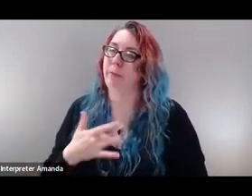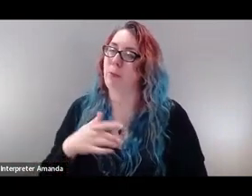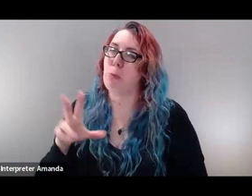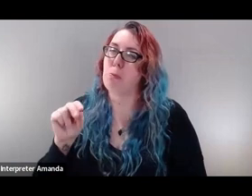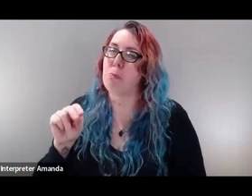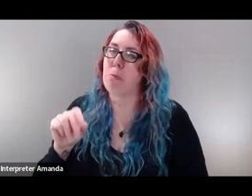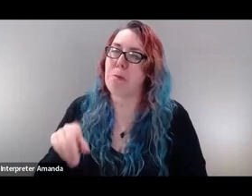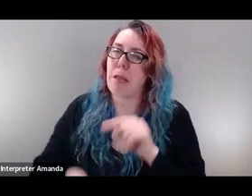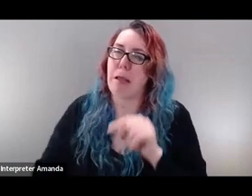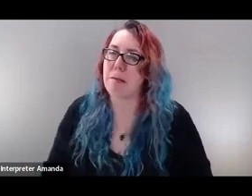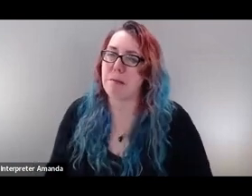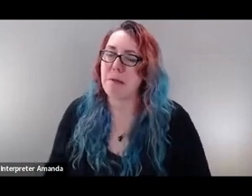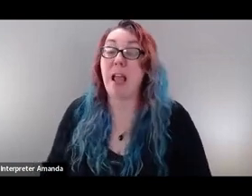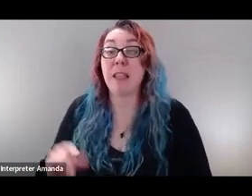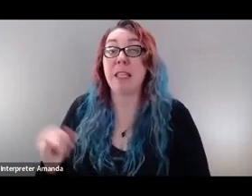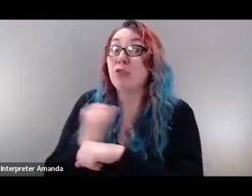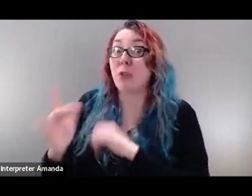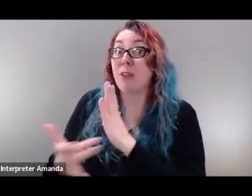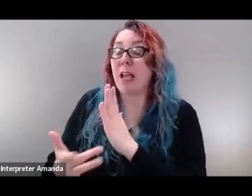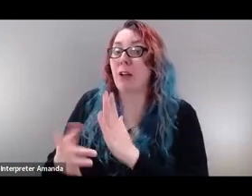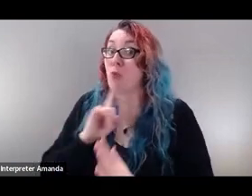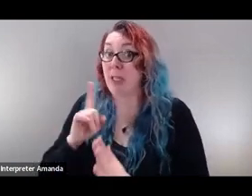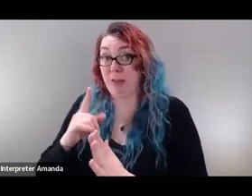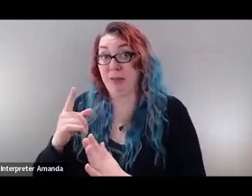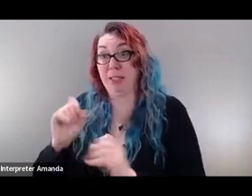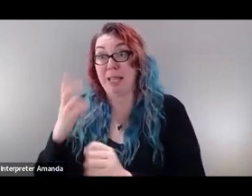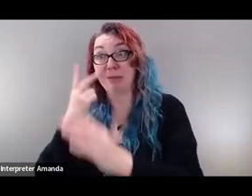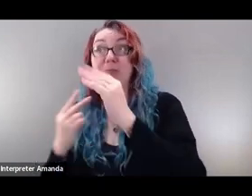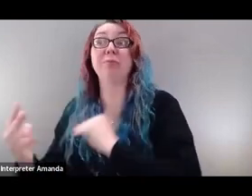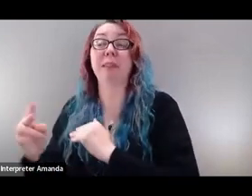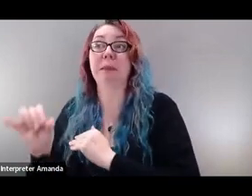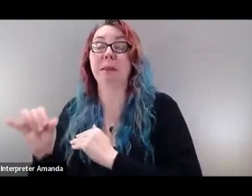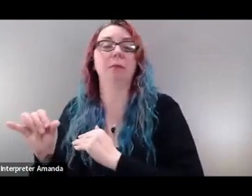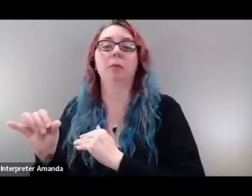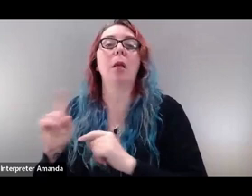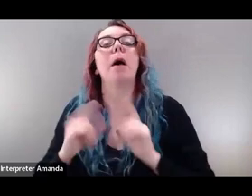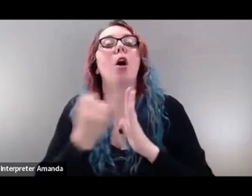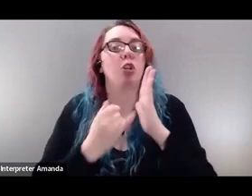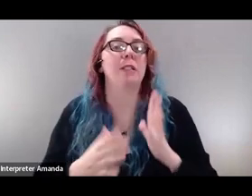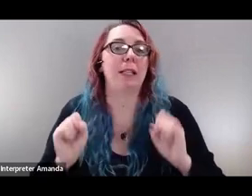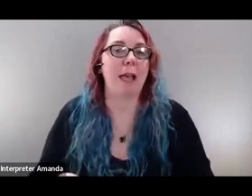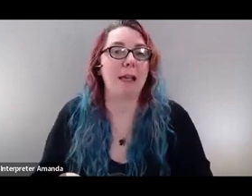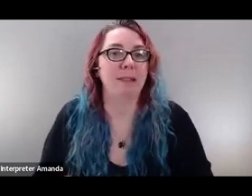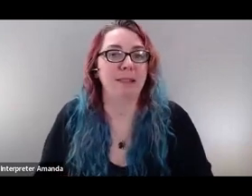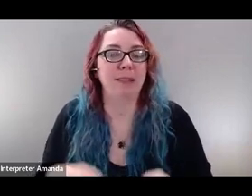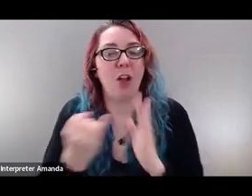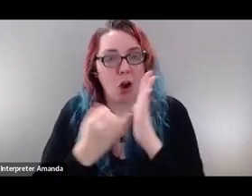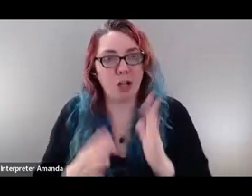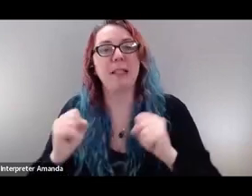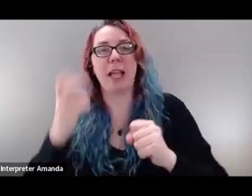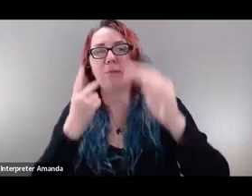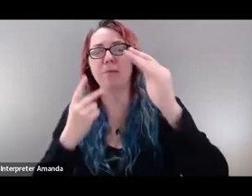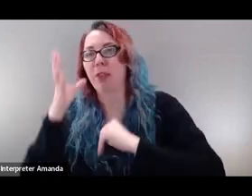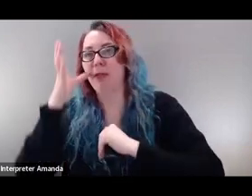here, as you've heard, is just sort of like to challenge that, to forecast different futures and to bring the